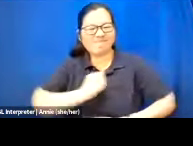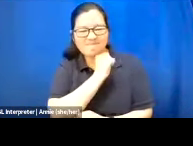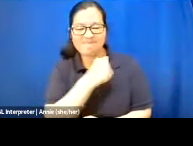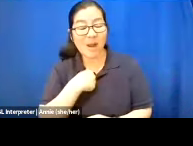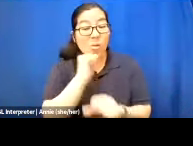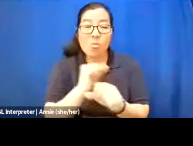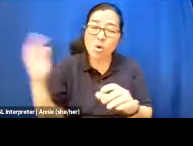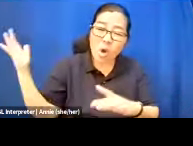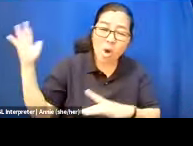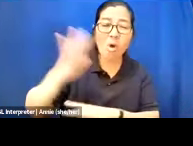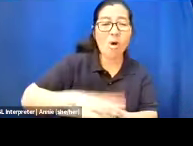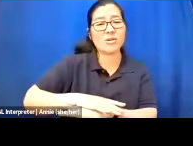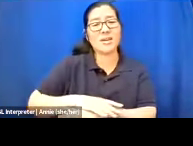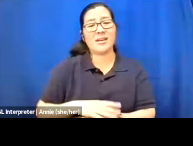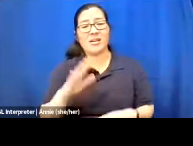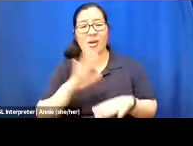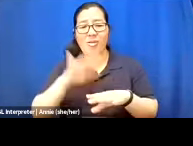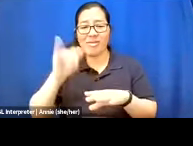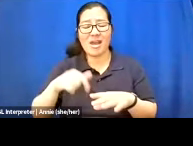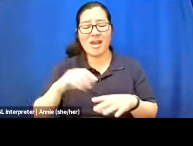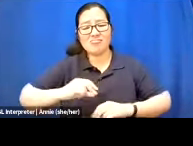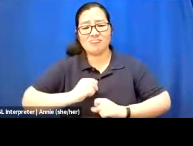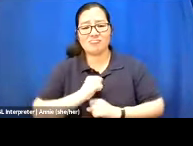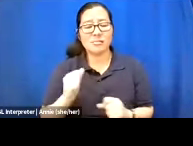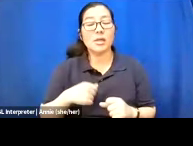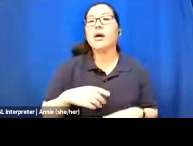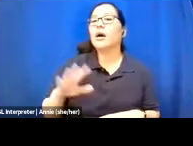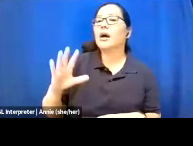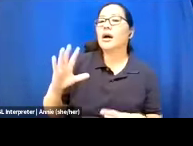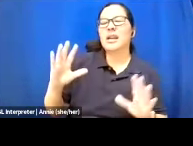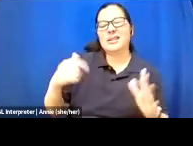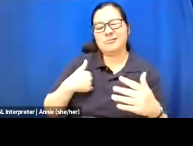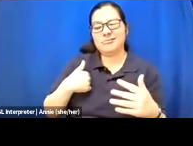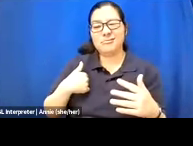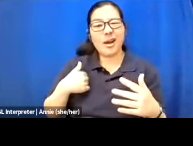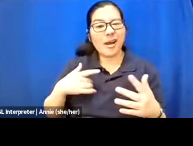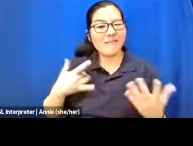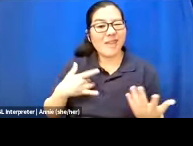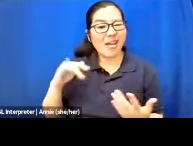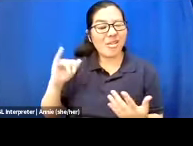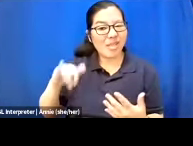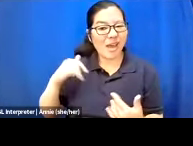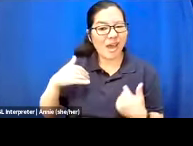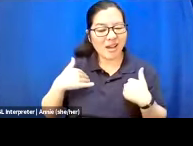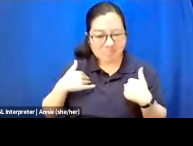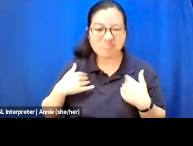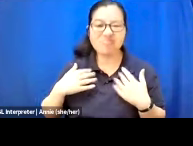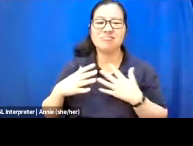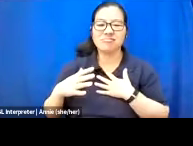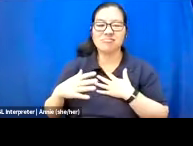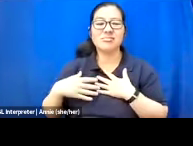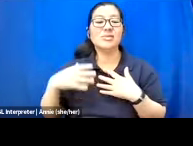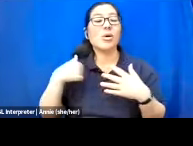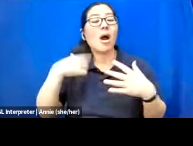still grade me, but who knows? But it's not that big of a deal. But it made me feel like how. So I wanted to make